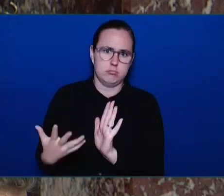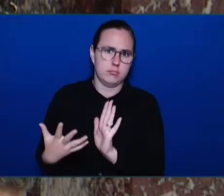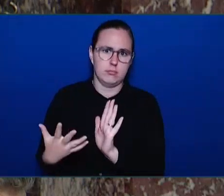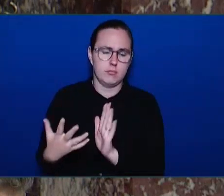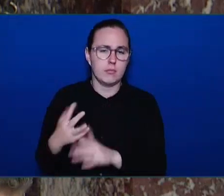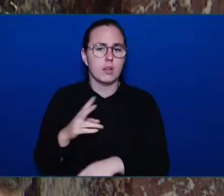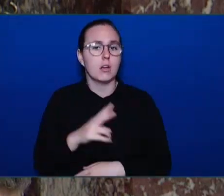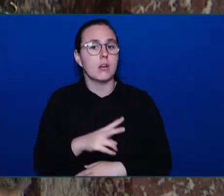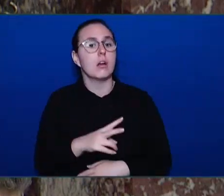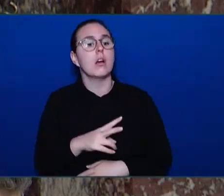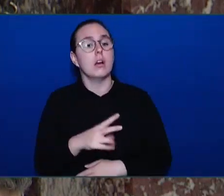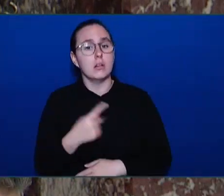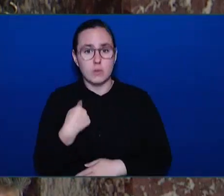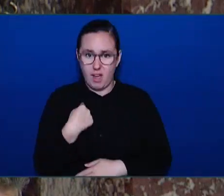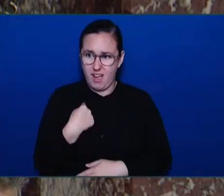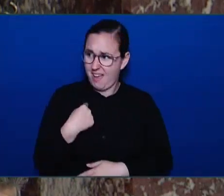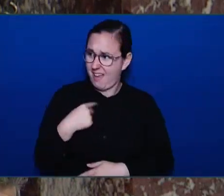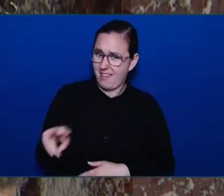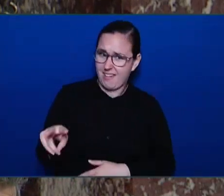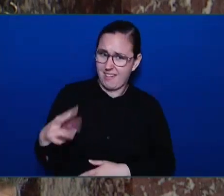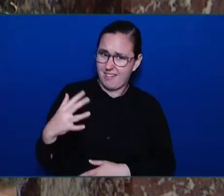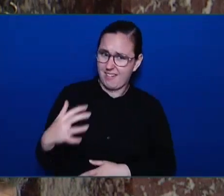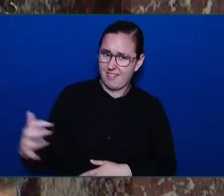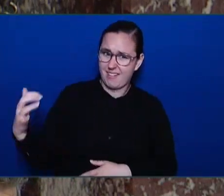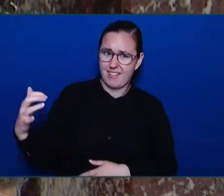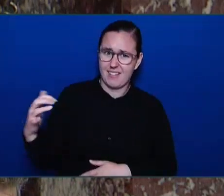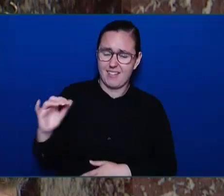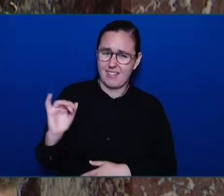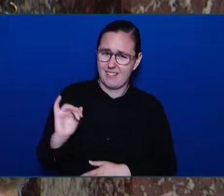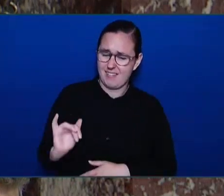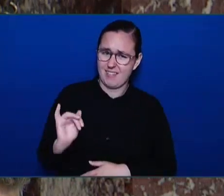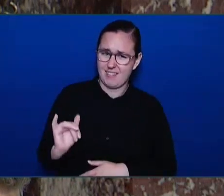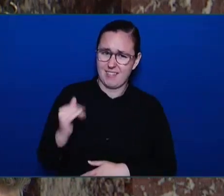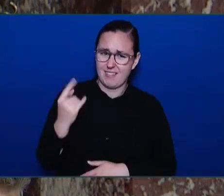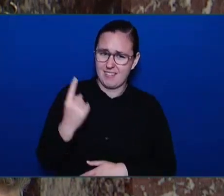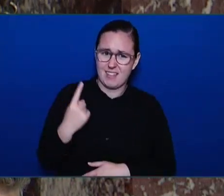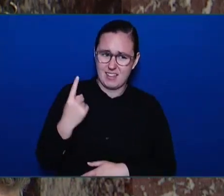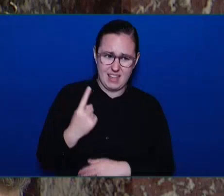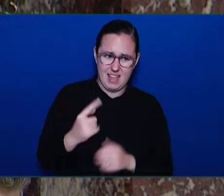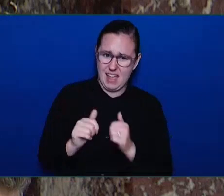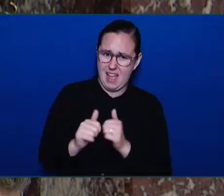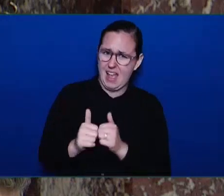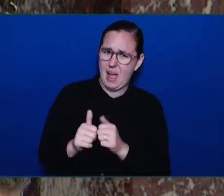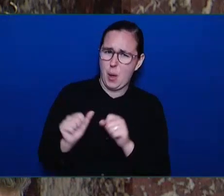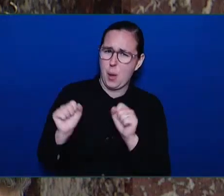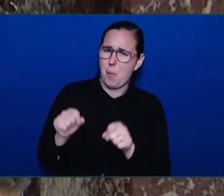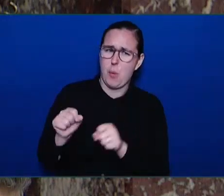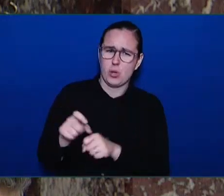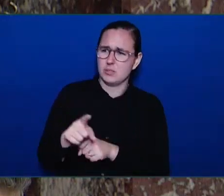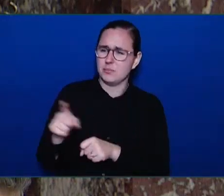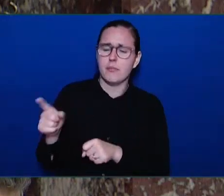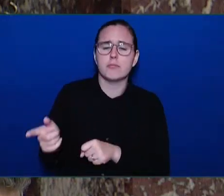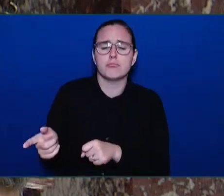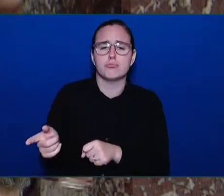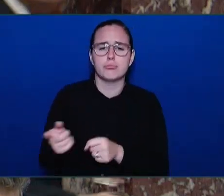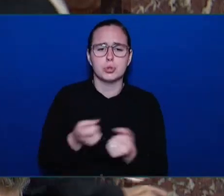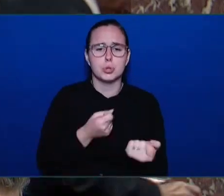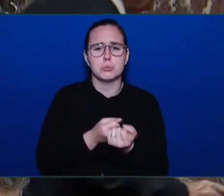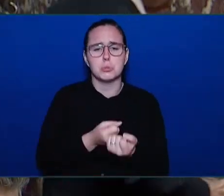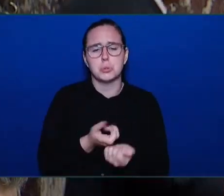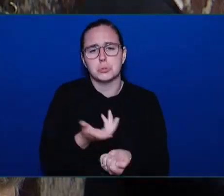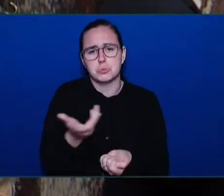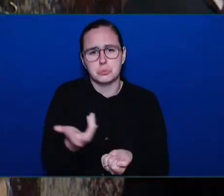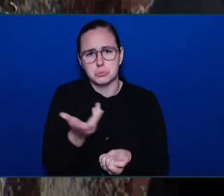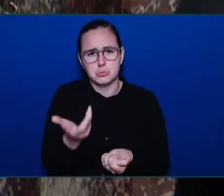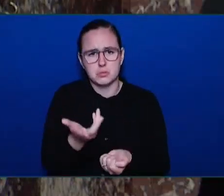even got to this sort of brinksmanship situation. Through you, Mr. Speaker, to the Minister of Jobs, Economic Development and